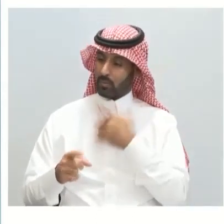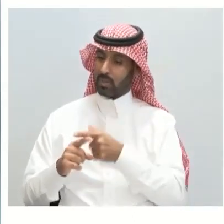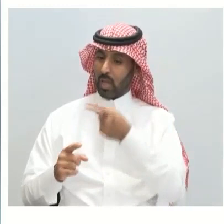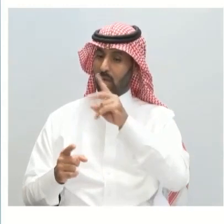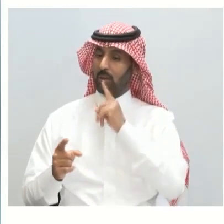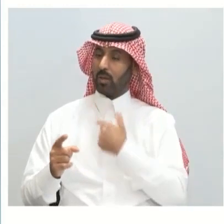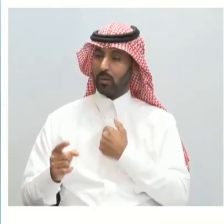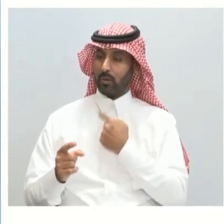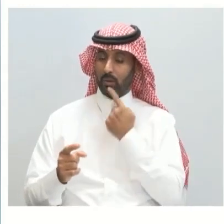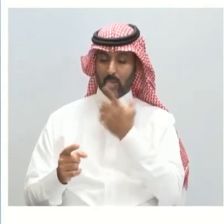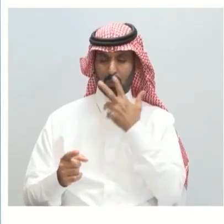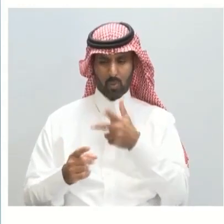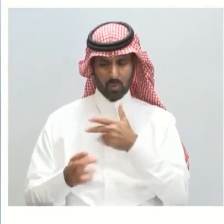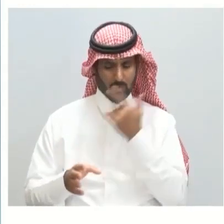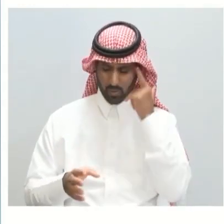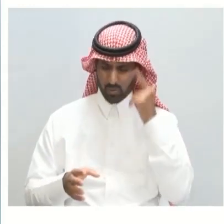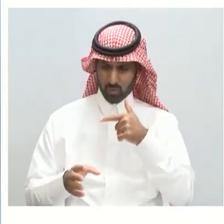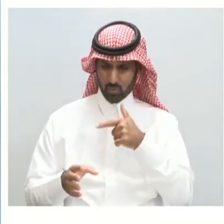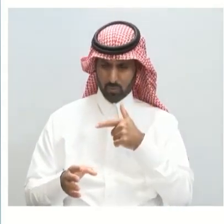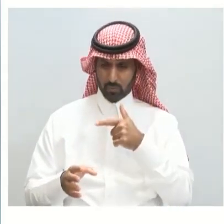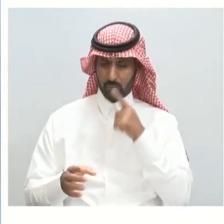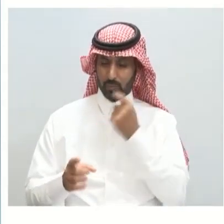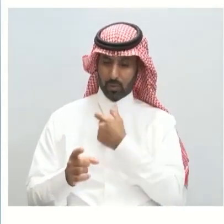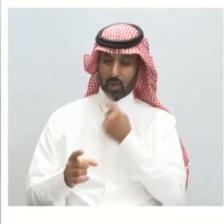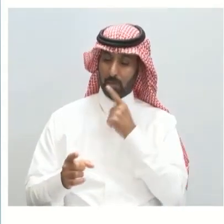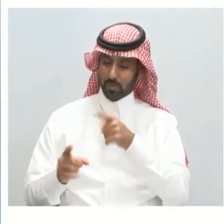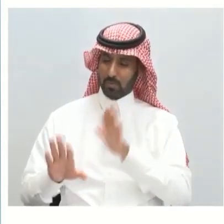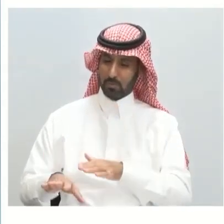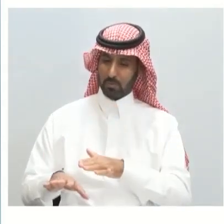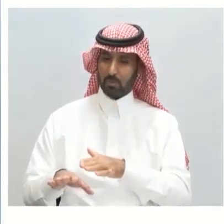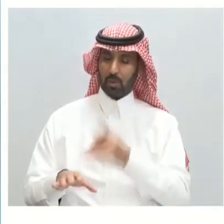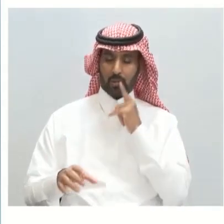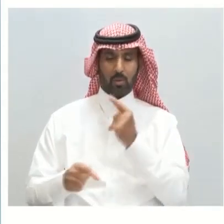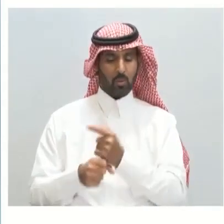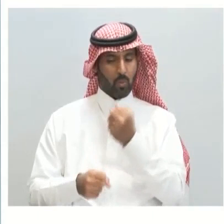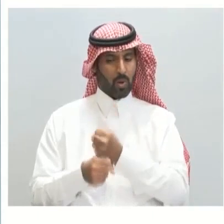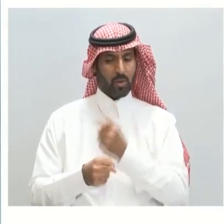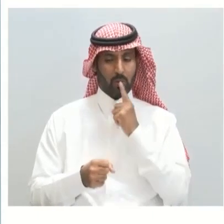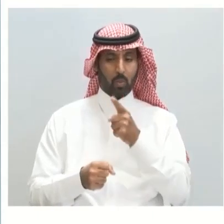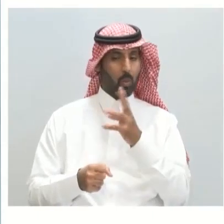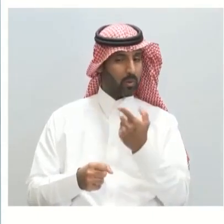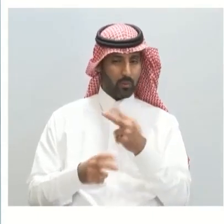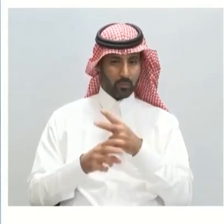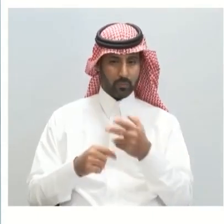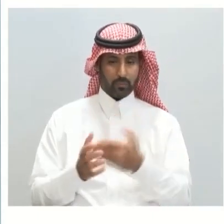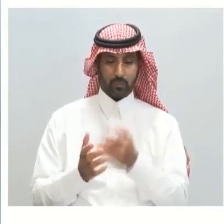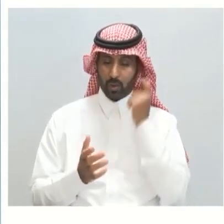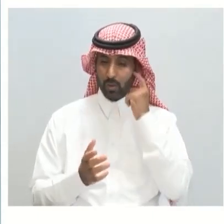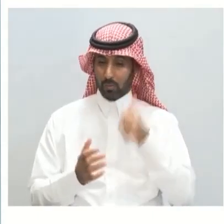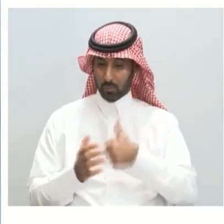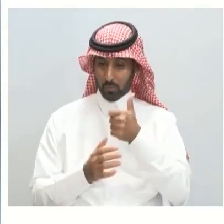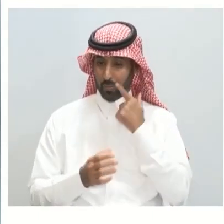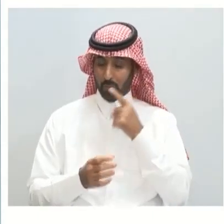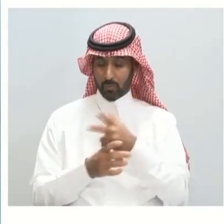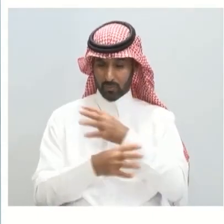to see you too. I wasn't sure you'd be here. Presenter, of course I'm here. I can't wait to hear about your exploits. Have you had a successful